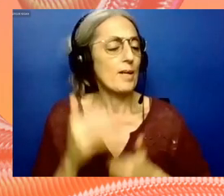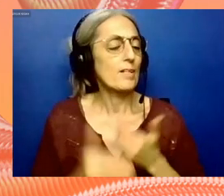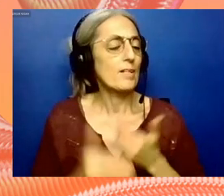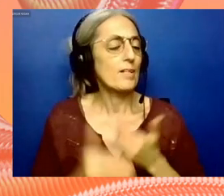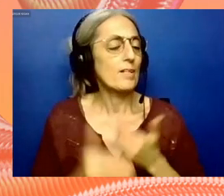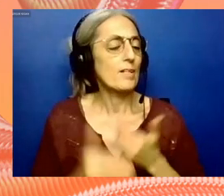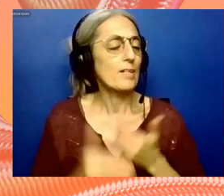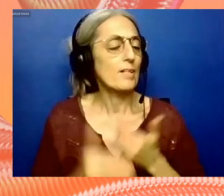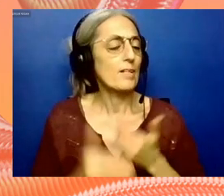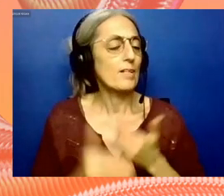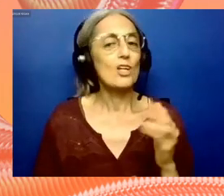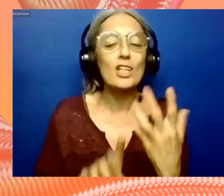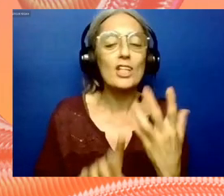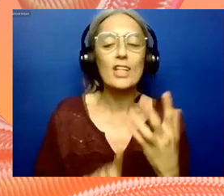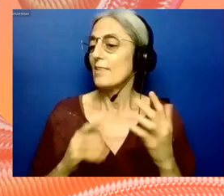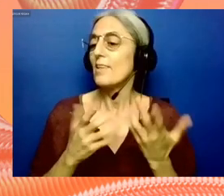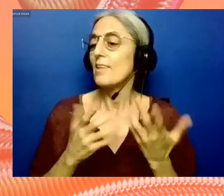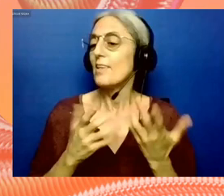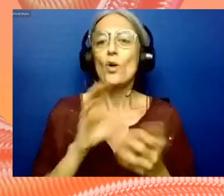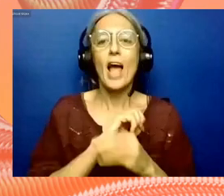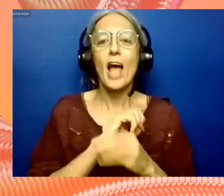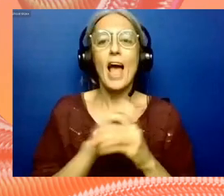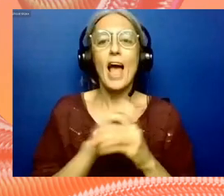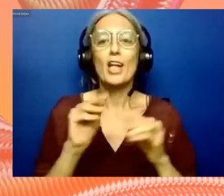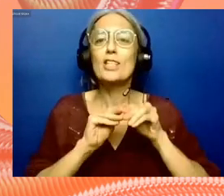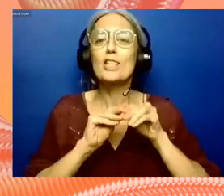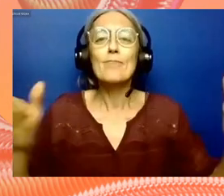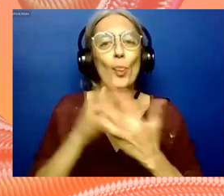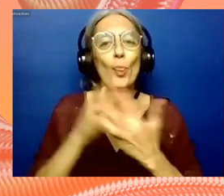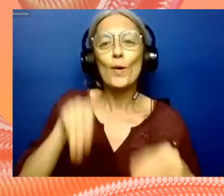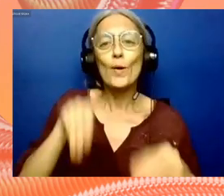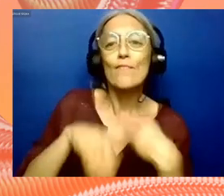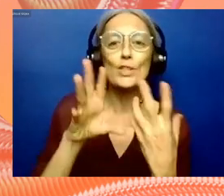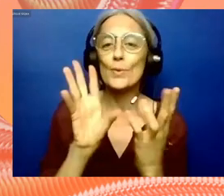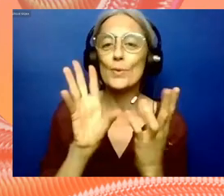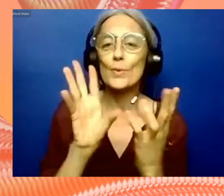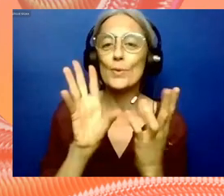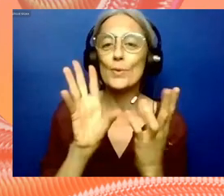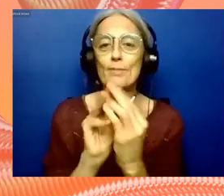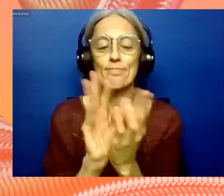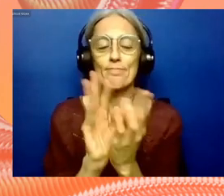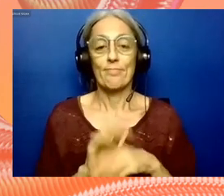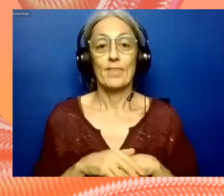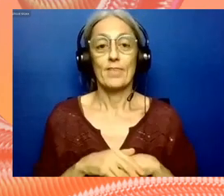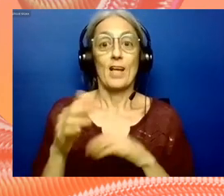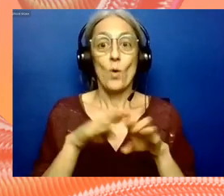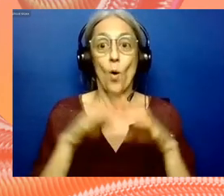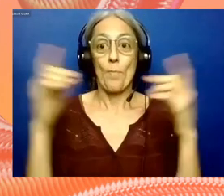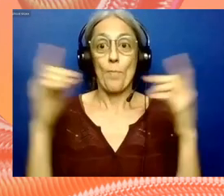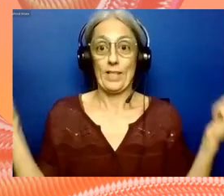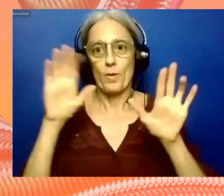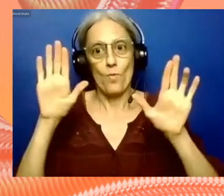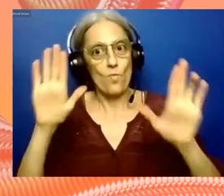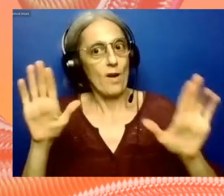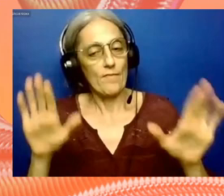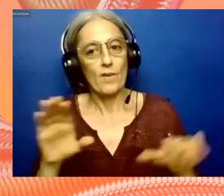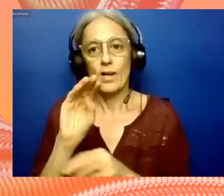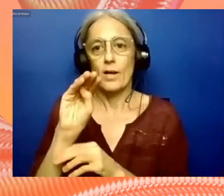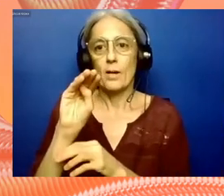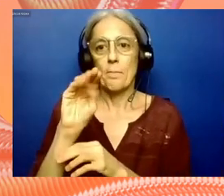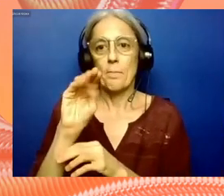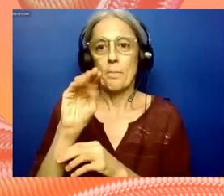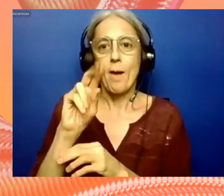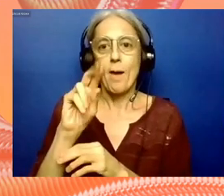next thing that's going to be happening, there's an opening ceremony tonight. It's going to be lit. We have Mama Monica Lewis Patrick from